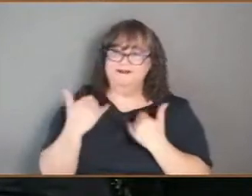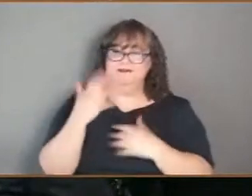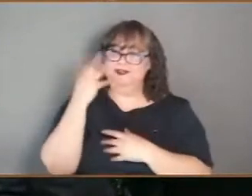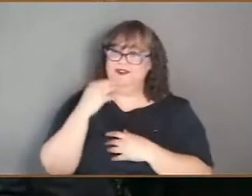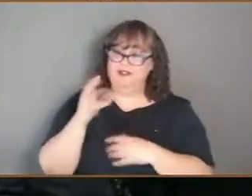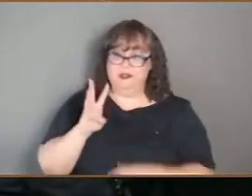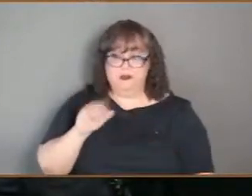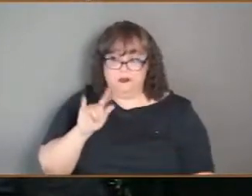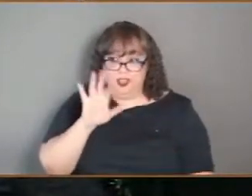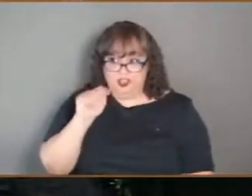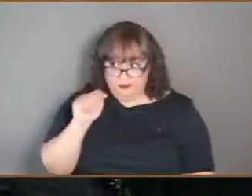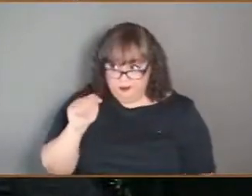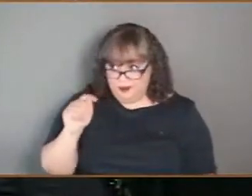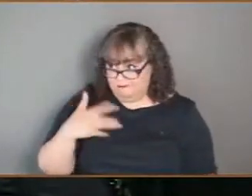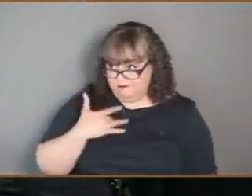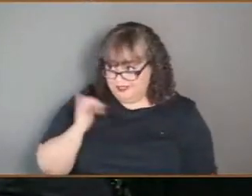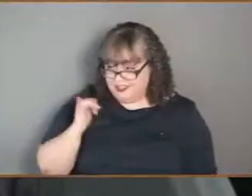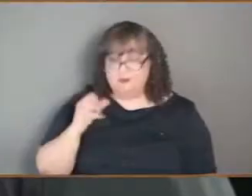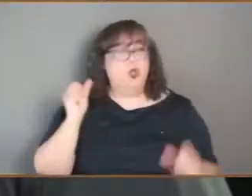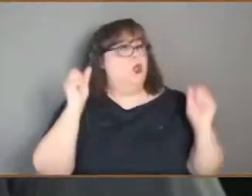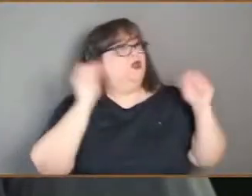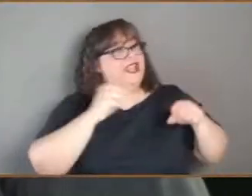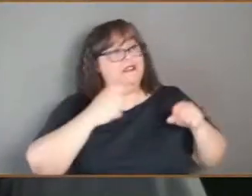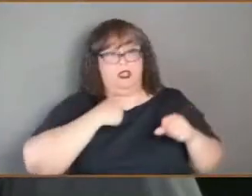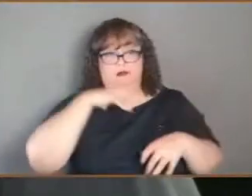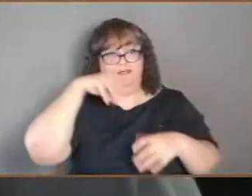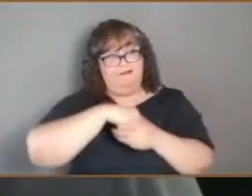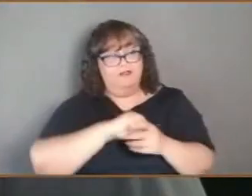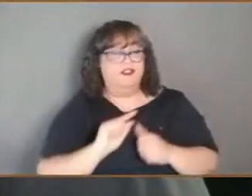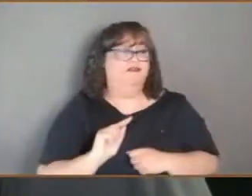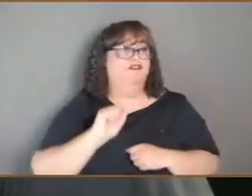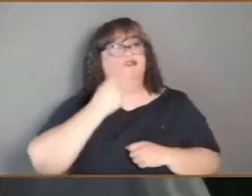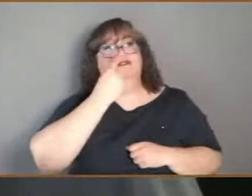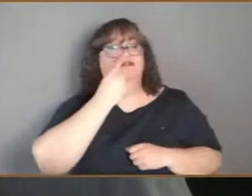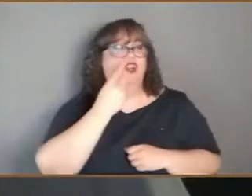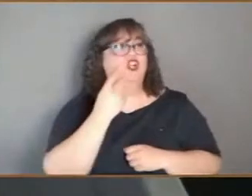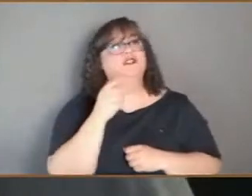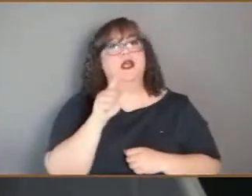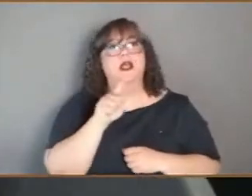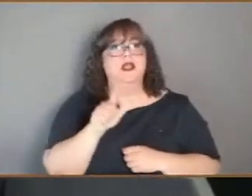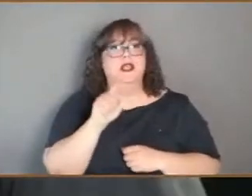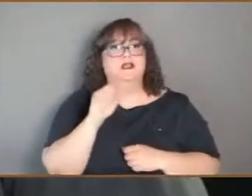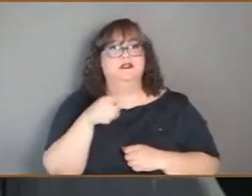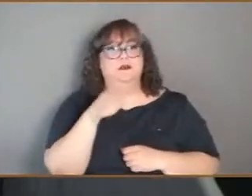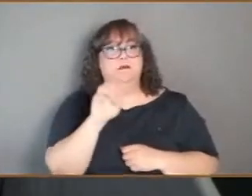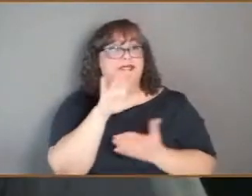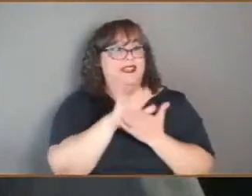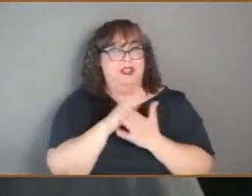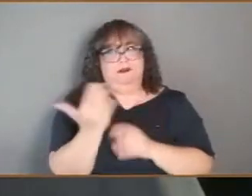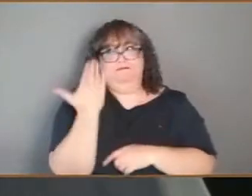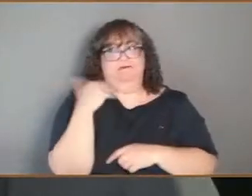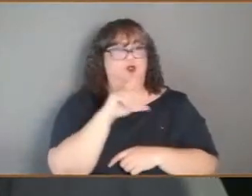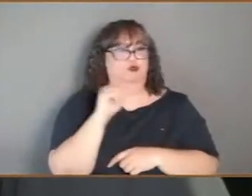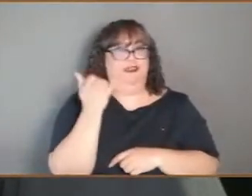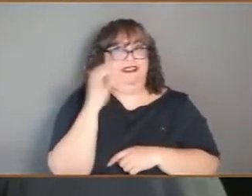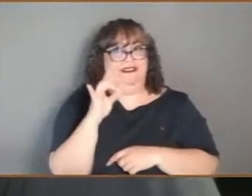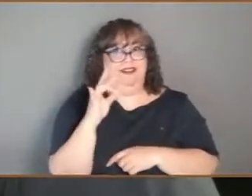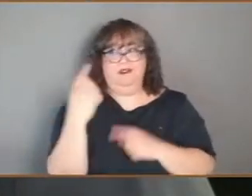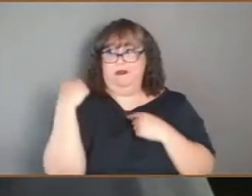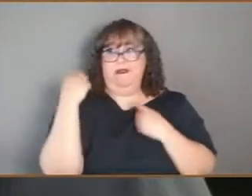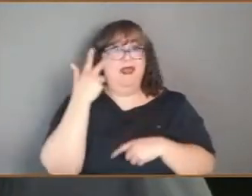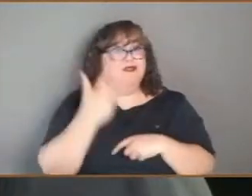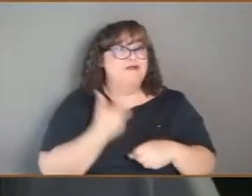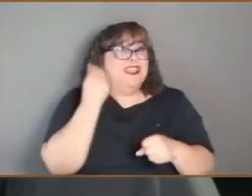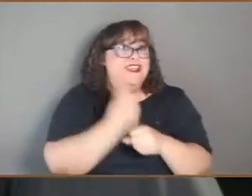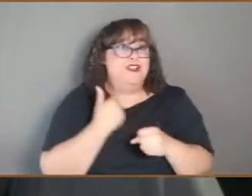feeling? life-changing for me. I was actually part of the first ever Space Academy back in 2018, and I've been waiting for this day, the day before launch, for 3 years